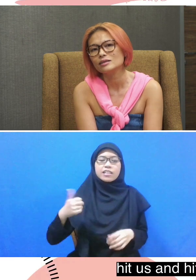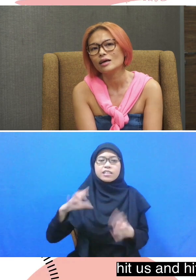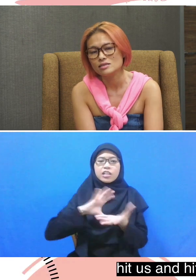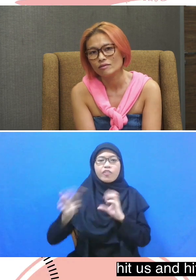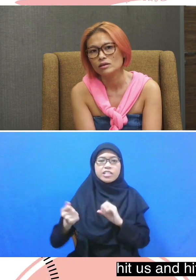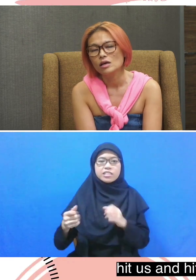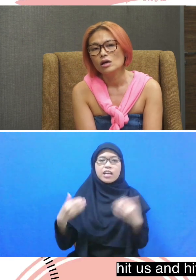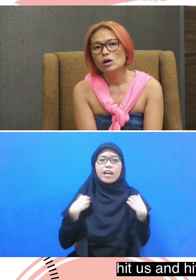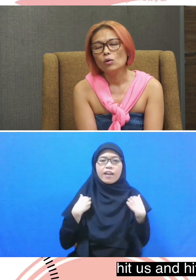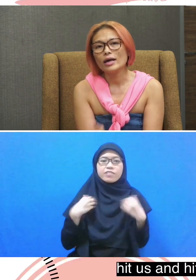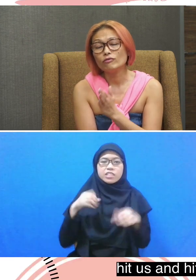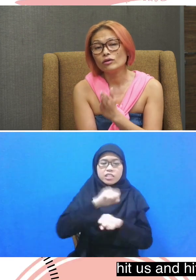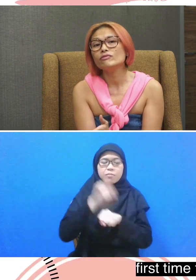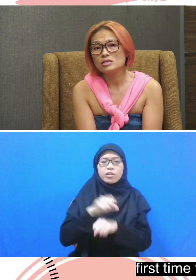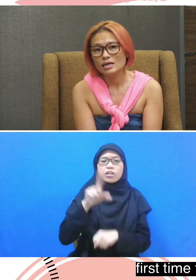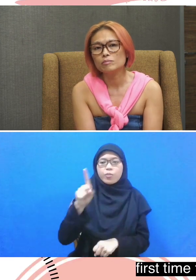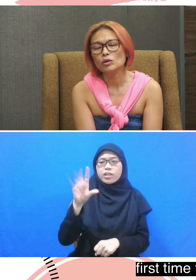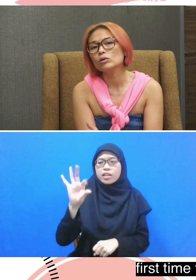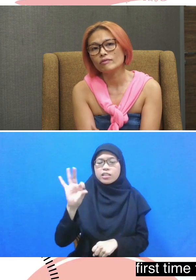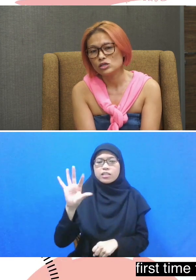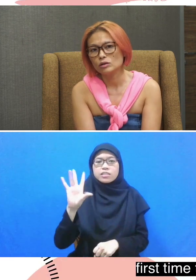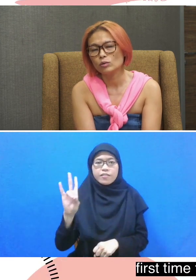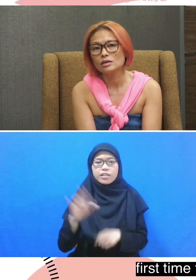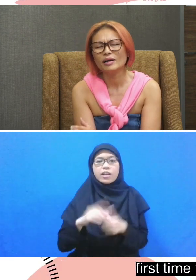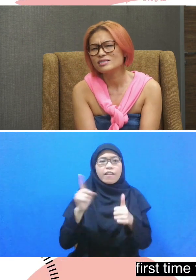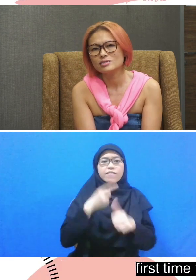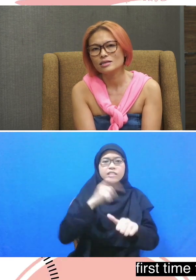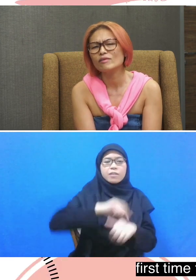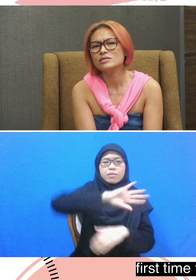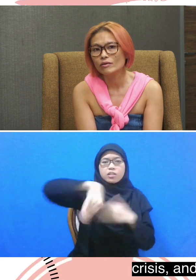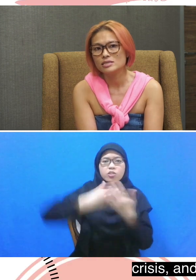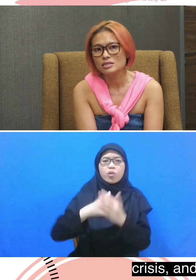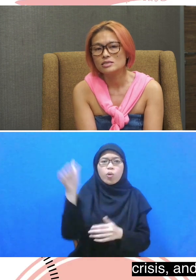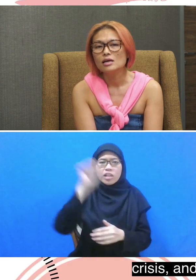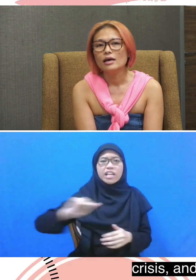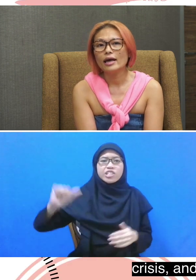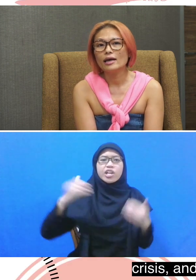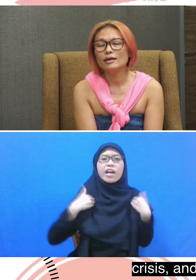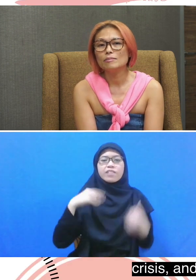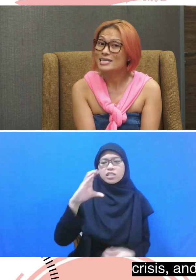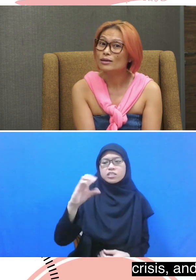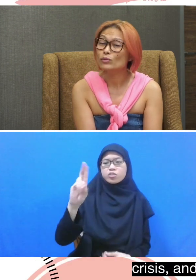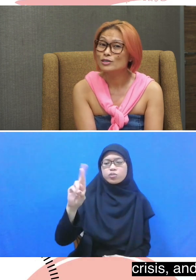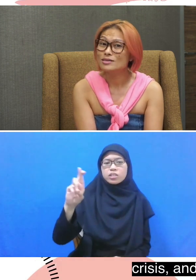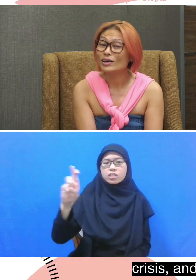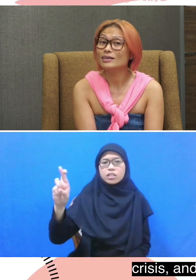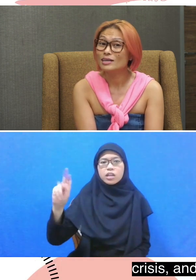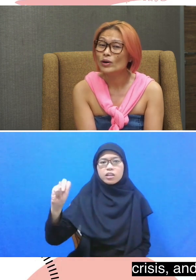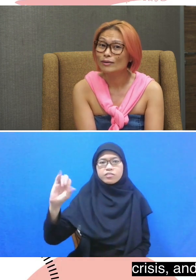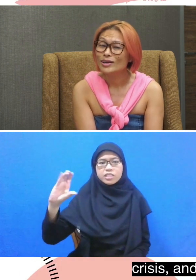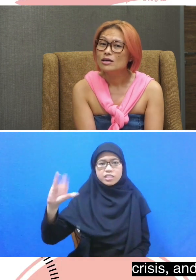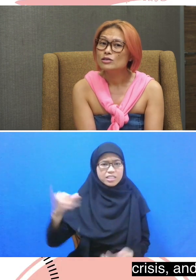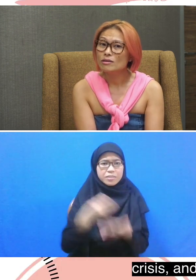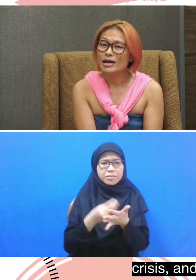in 1997, when for the first time, the whole of Asia was hit by this currency crisis. And my dad was affected as